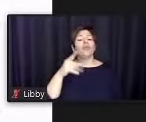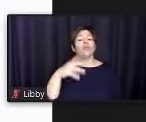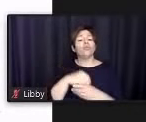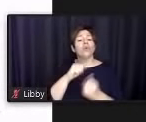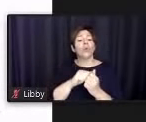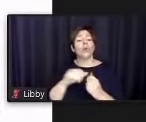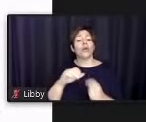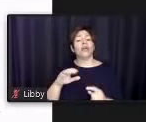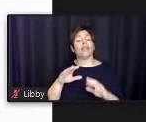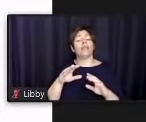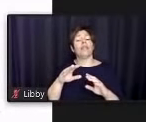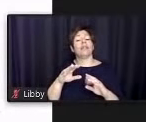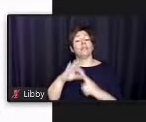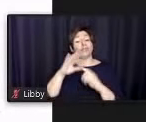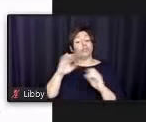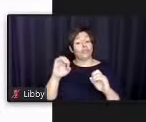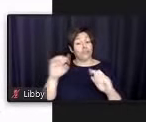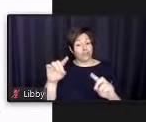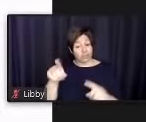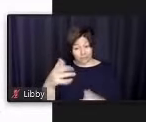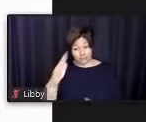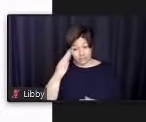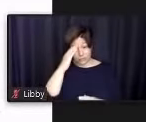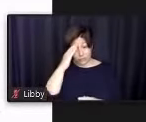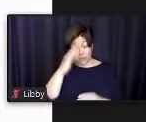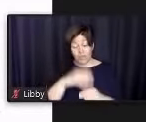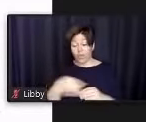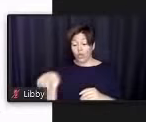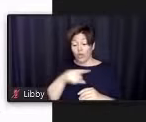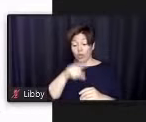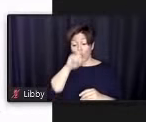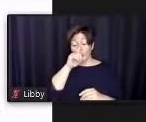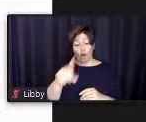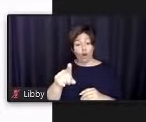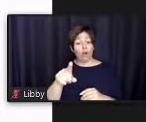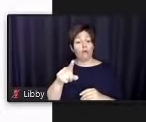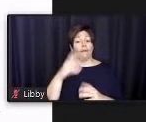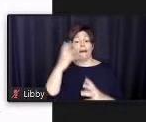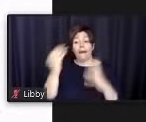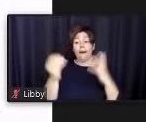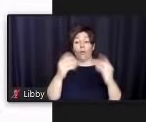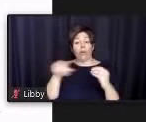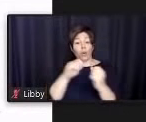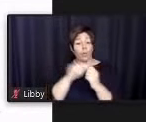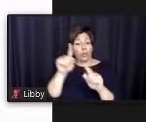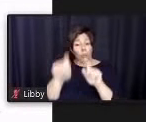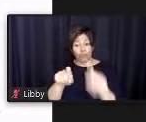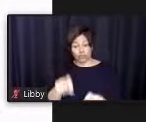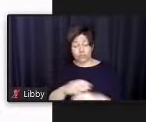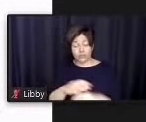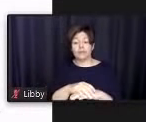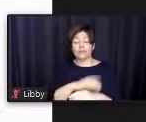be aware that you are the ones out there who we come to with these questions. But